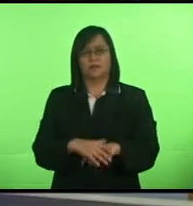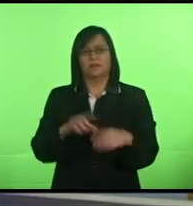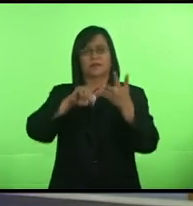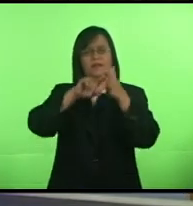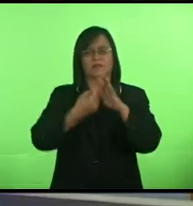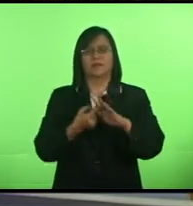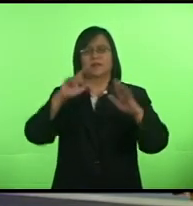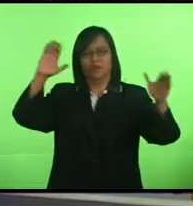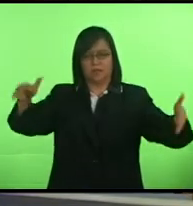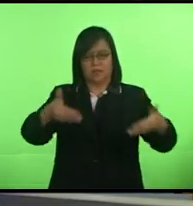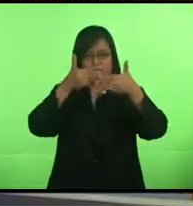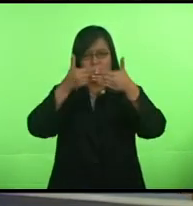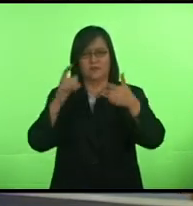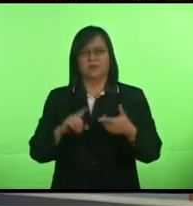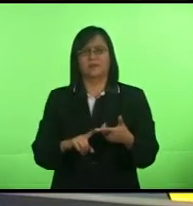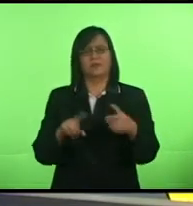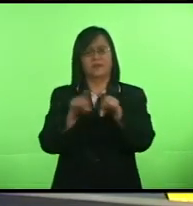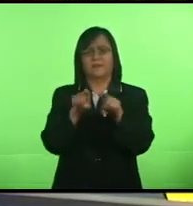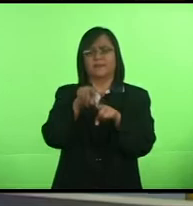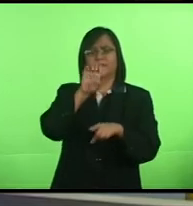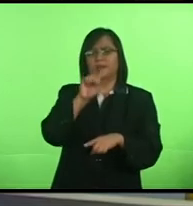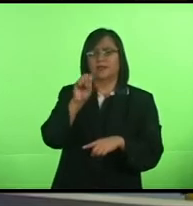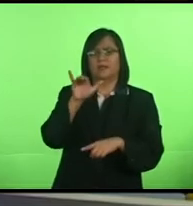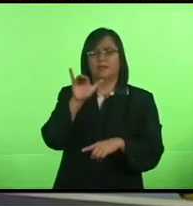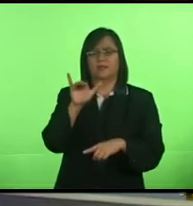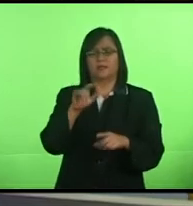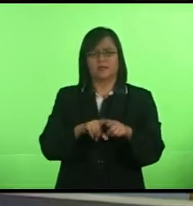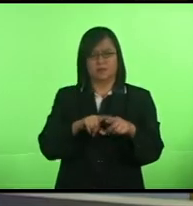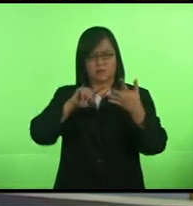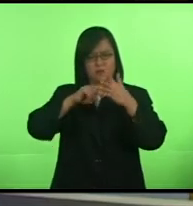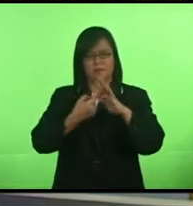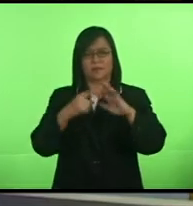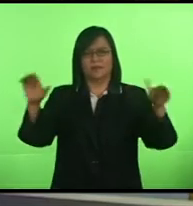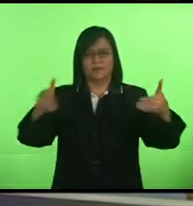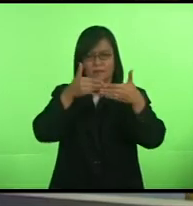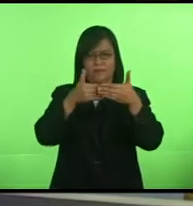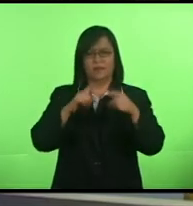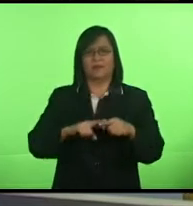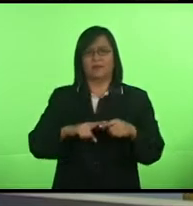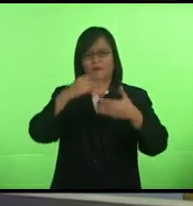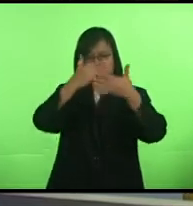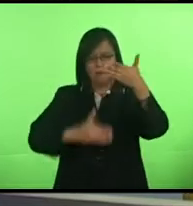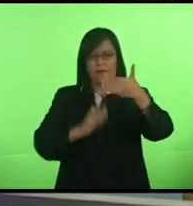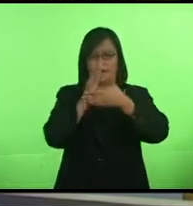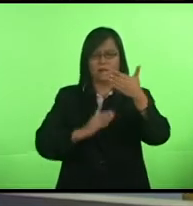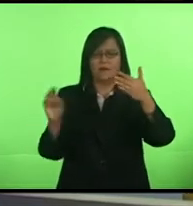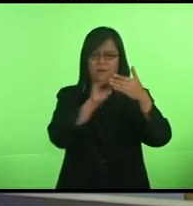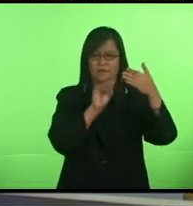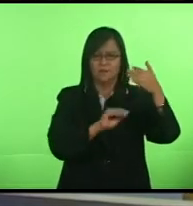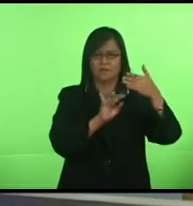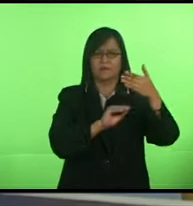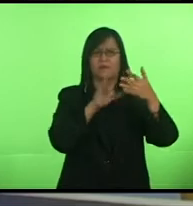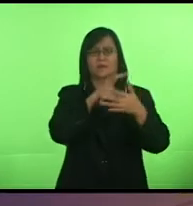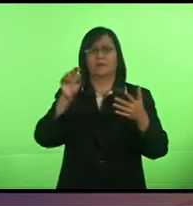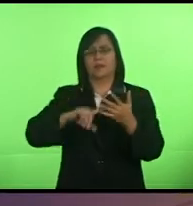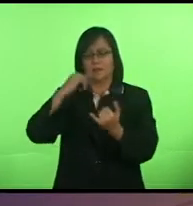the body, and end with a conclusion. Next is, you have to convince your reader that your view